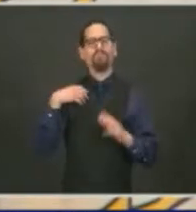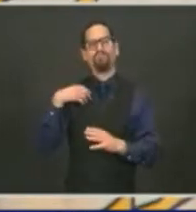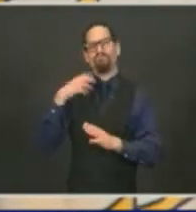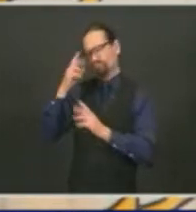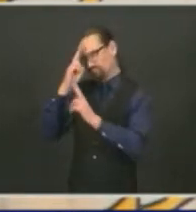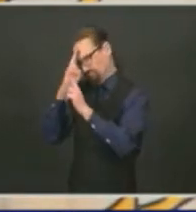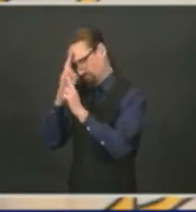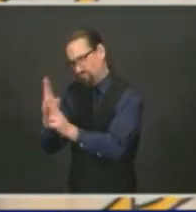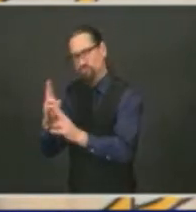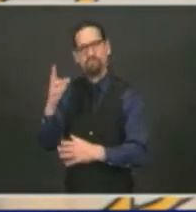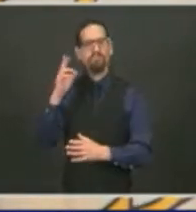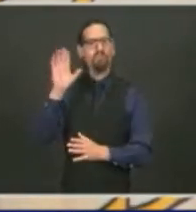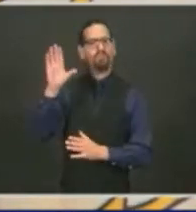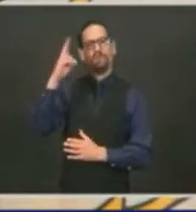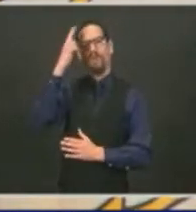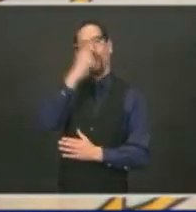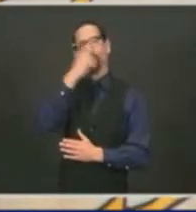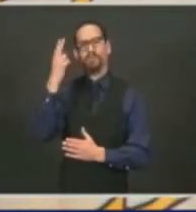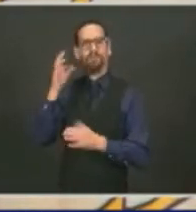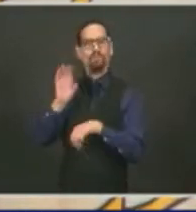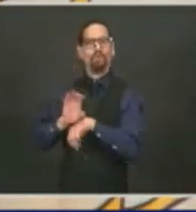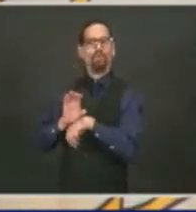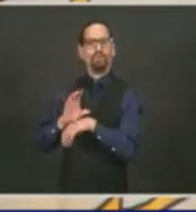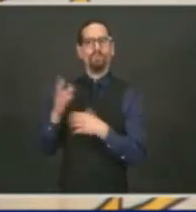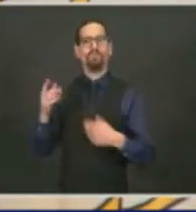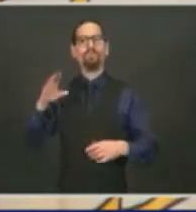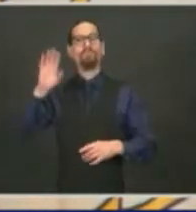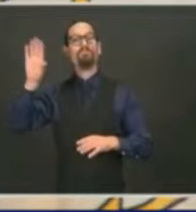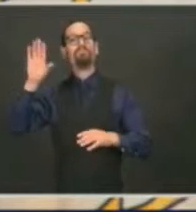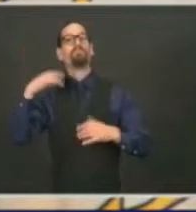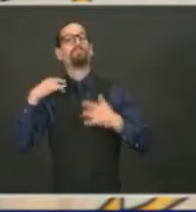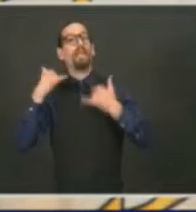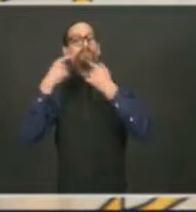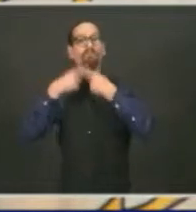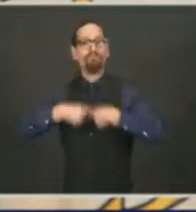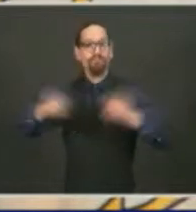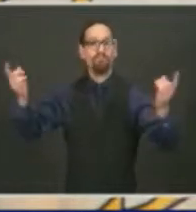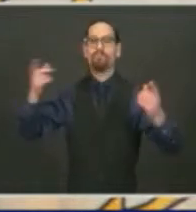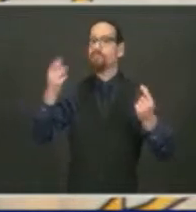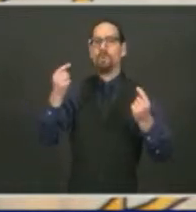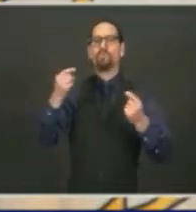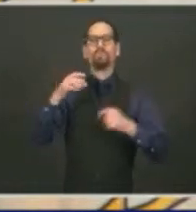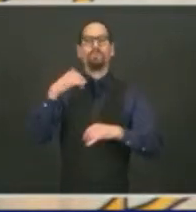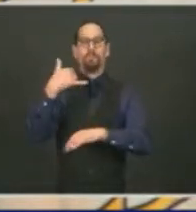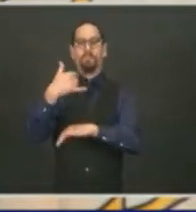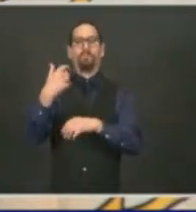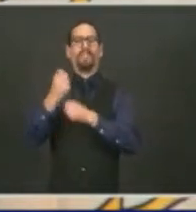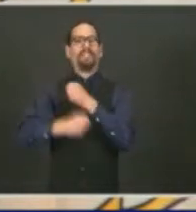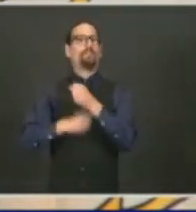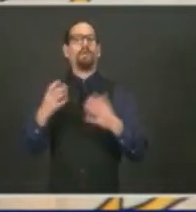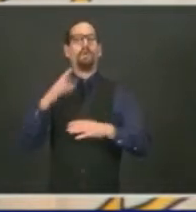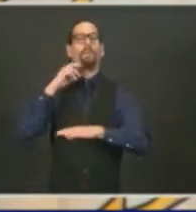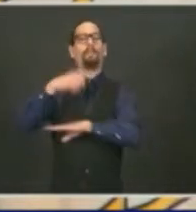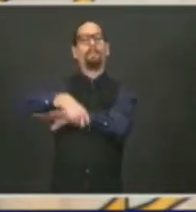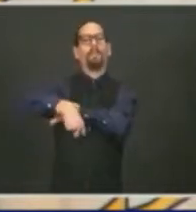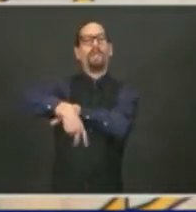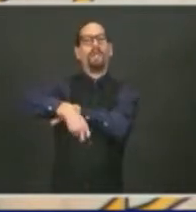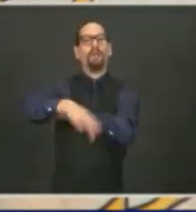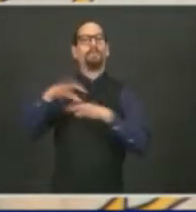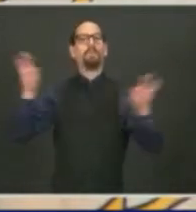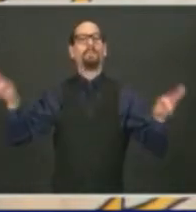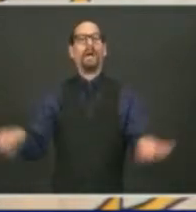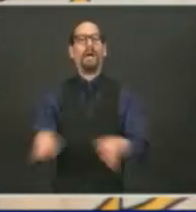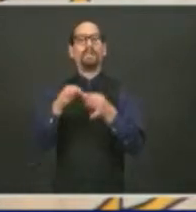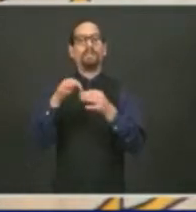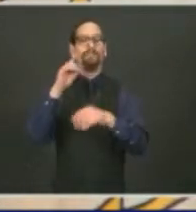no midnight mass at the cathedral this year. That is a big step, and I want to thank you for your leadership.